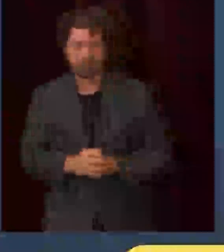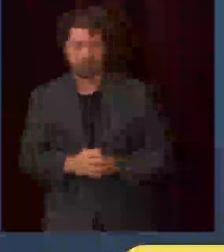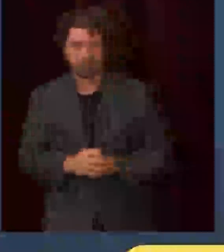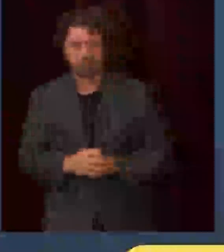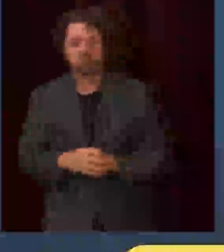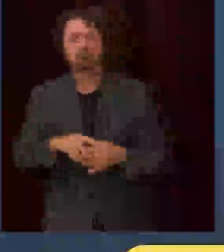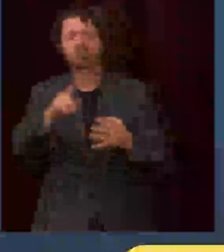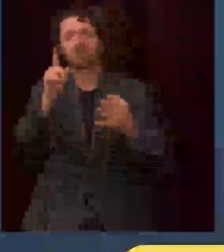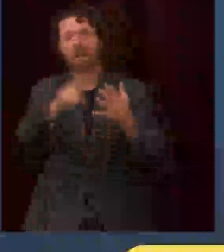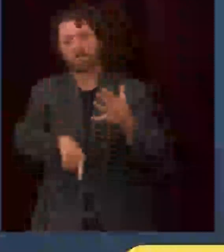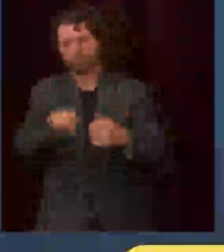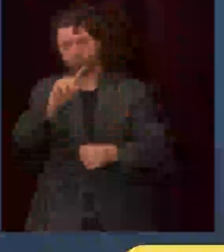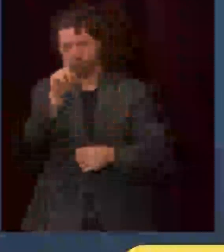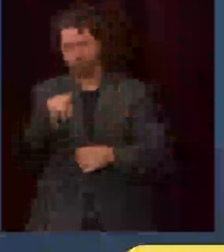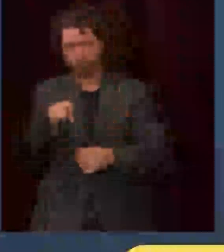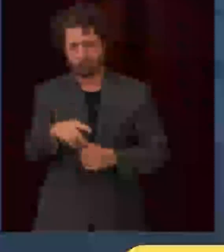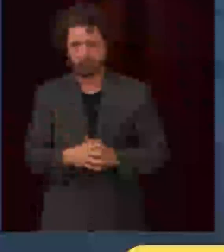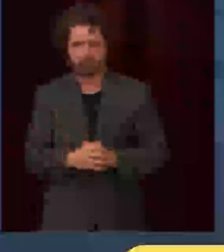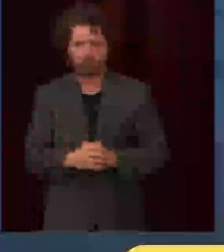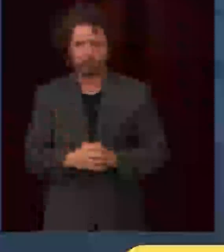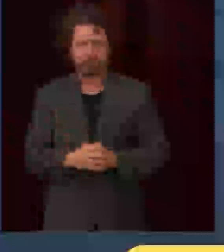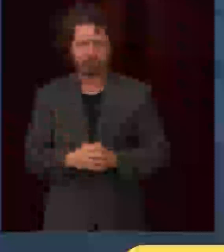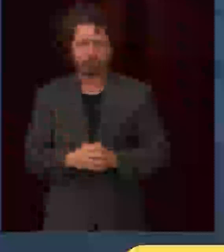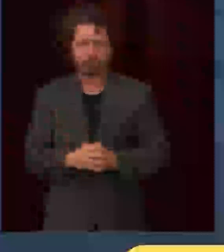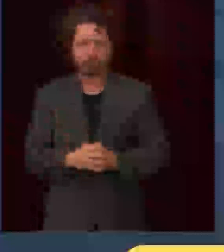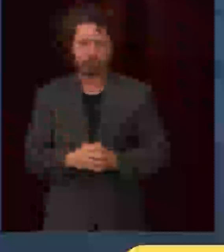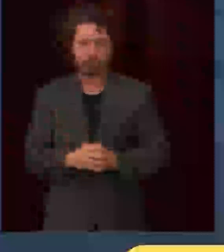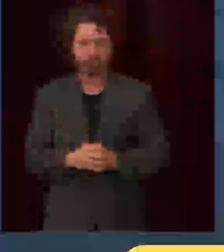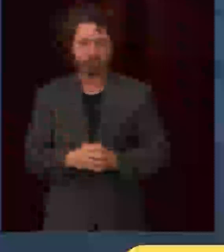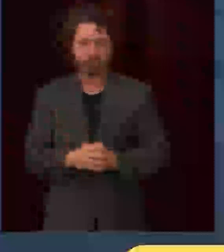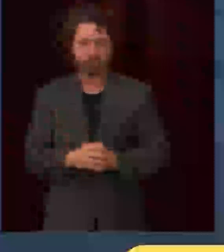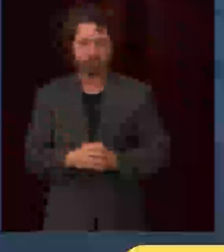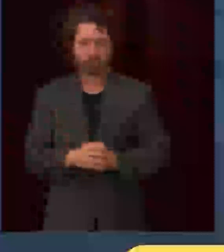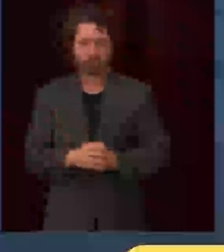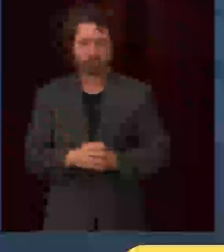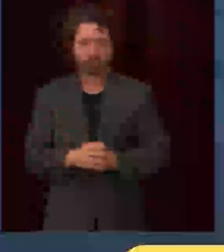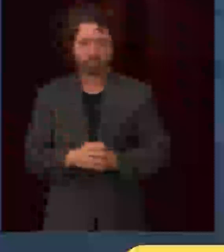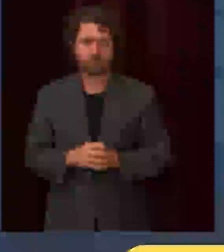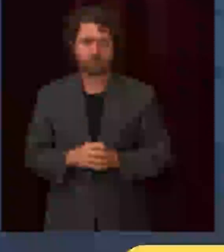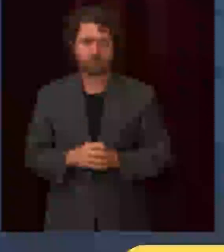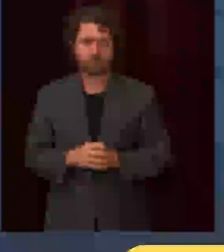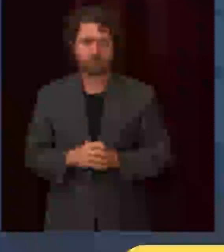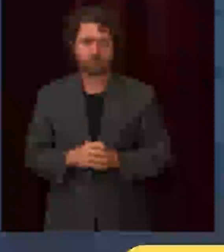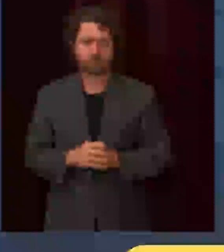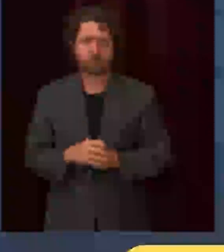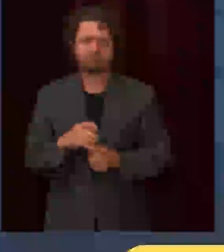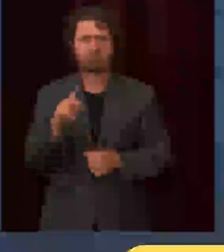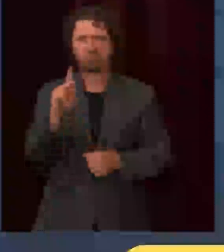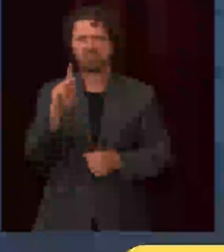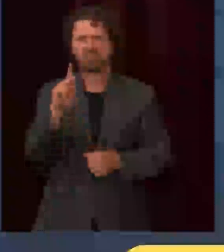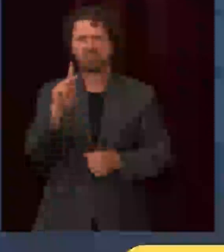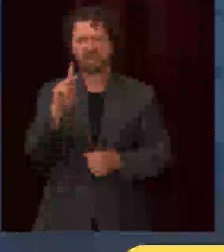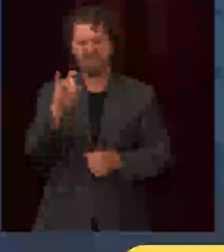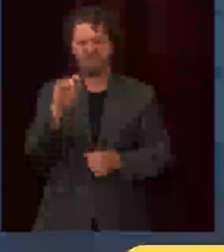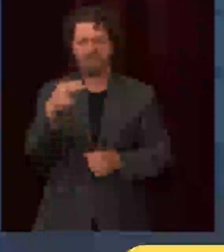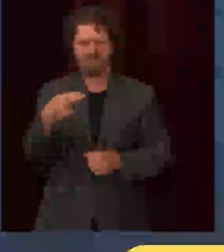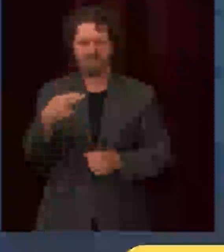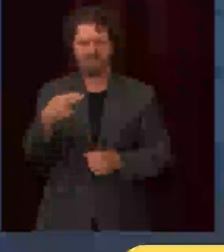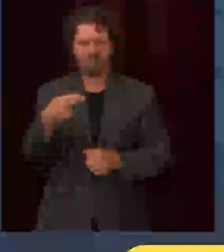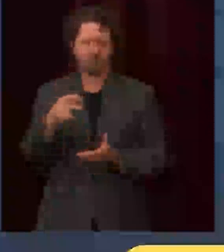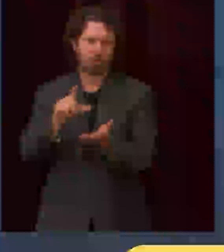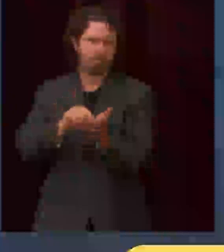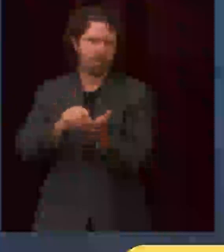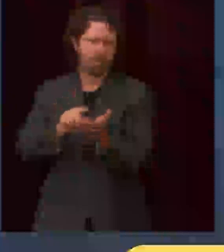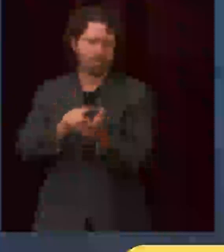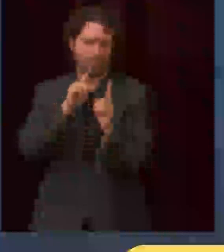Governor, going back to George Floyd's situation, the governor meant to take over, bring in the National Guard. What's your thought on